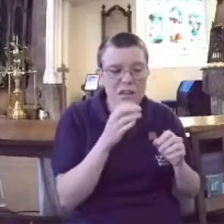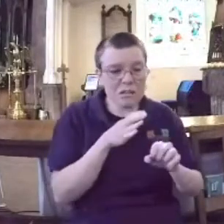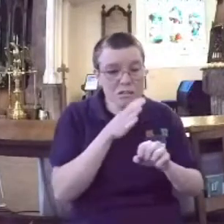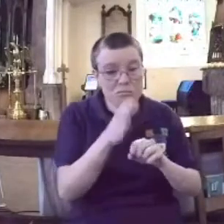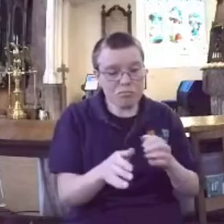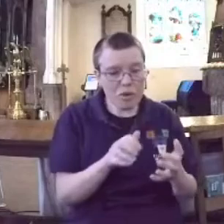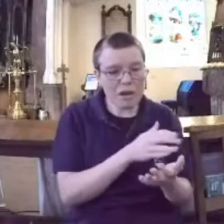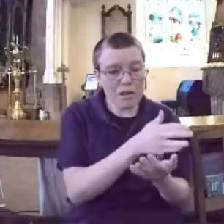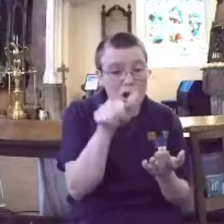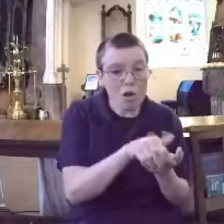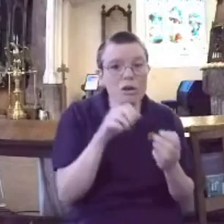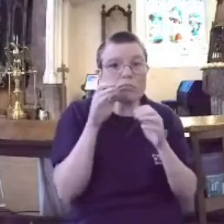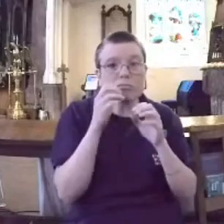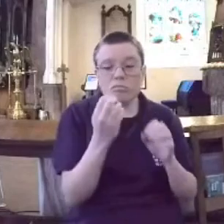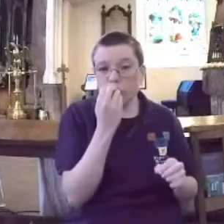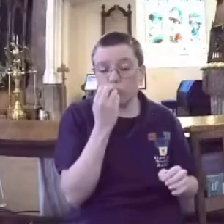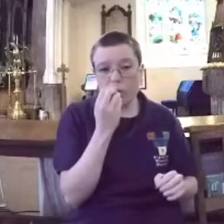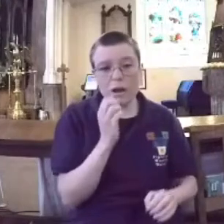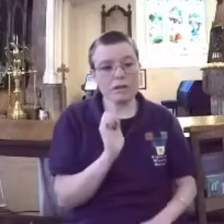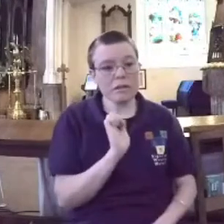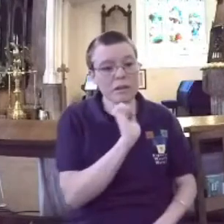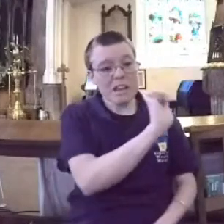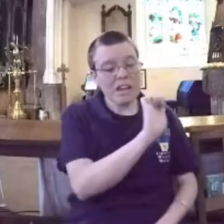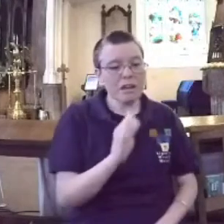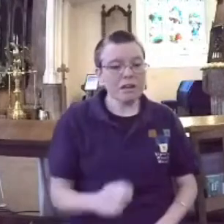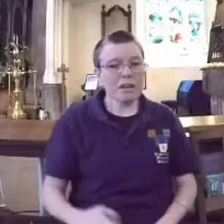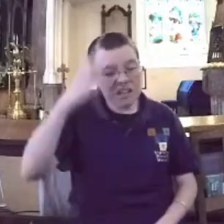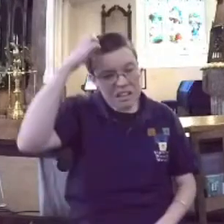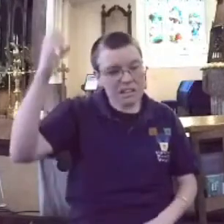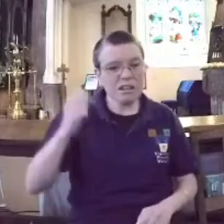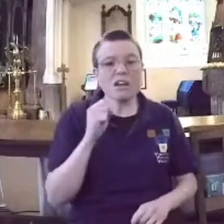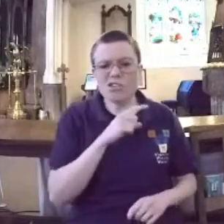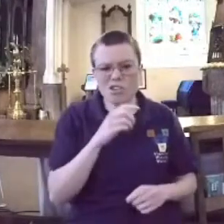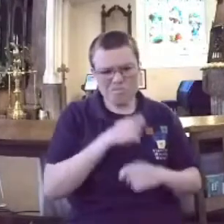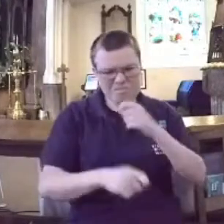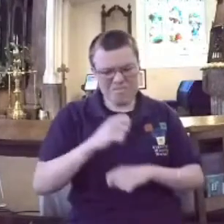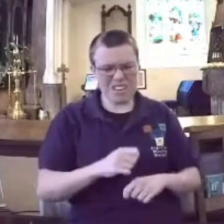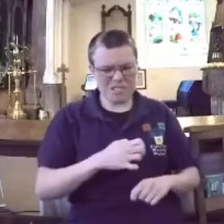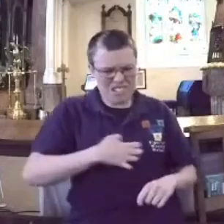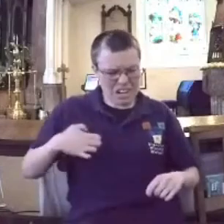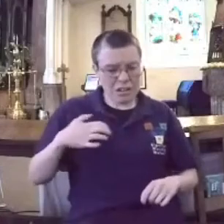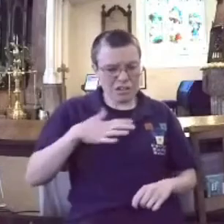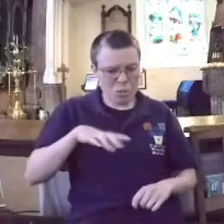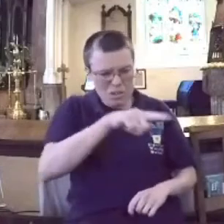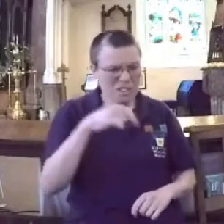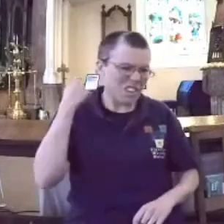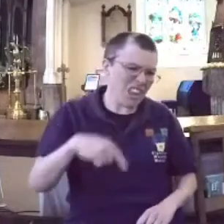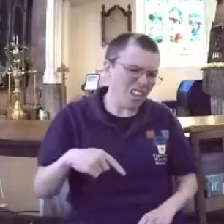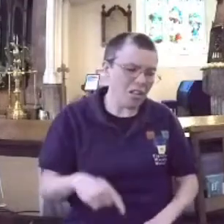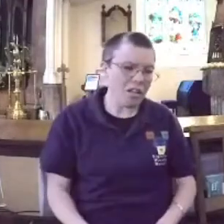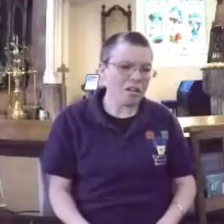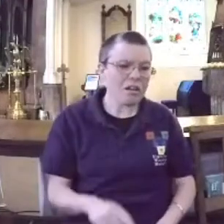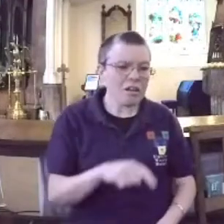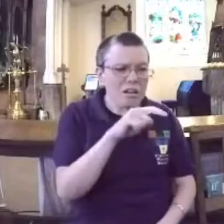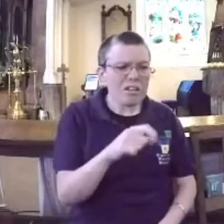Saul had become jealous and wanted to kill him. My God, why have you forsaken me? Why are you so far